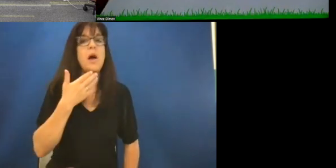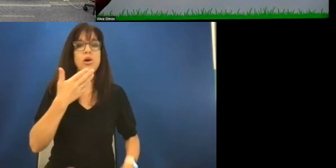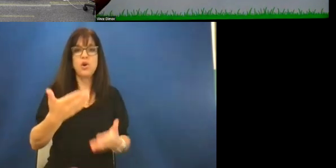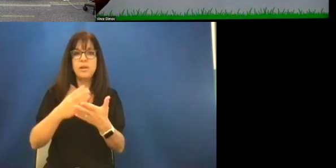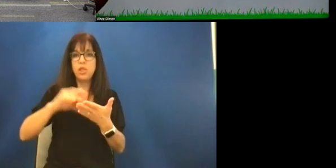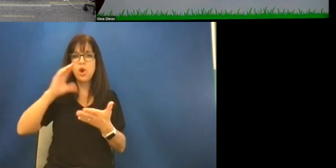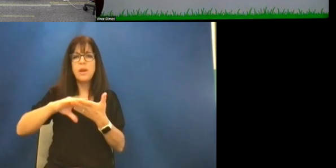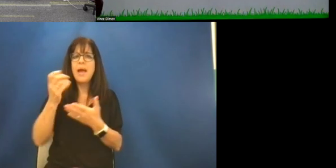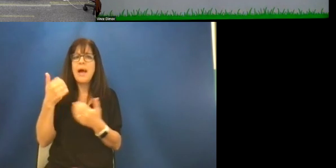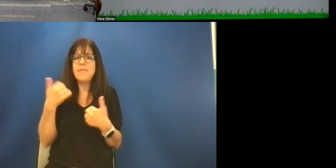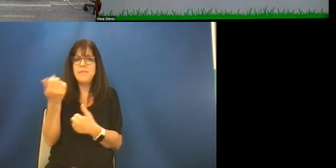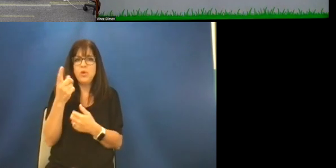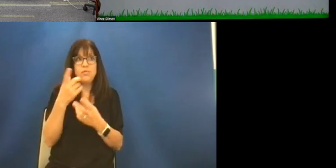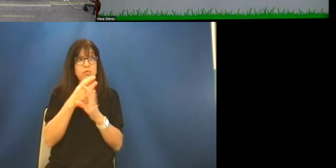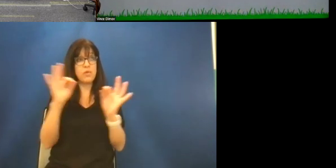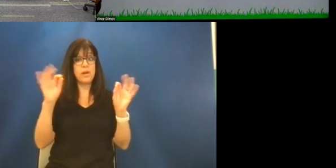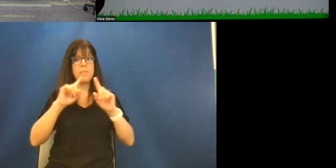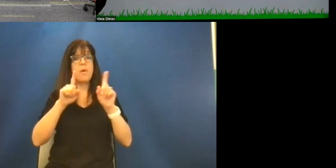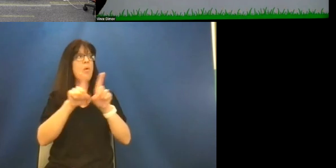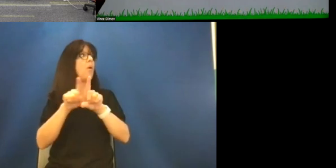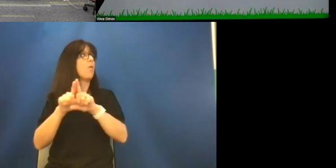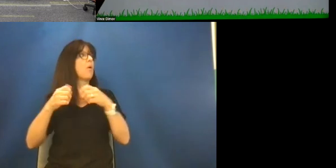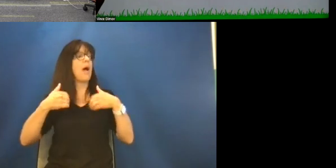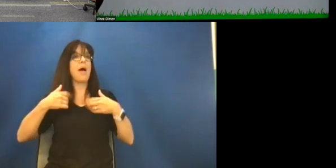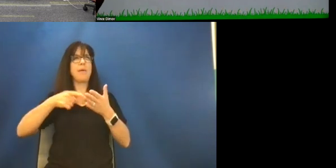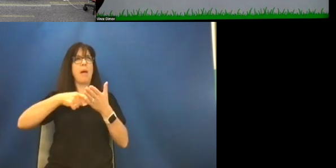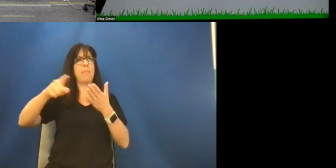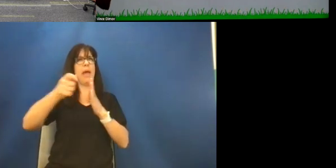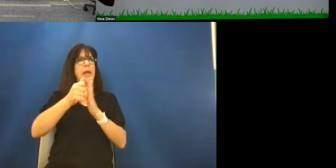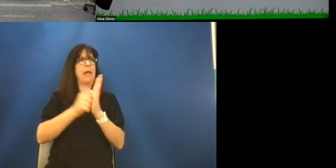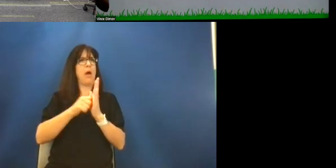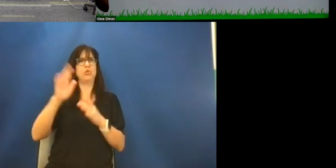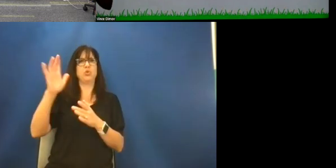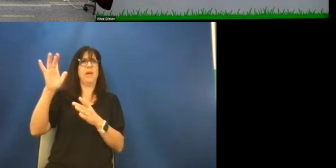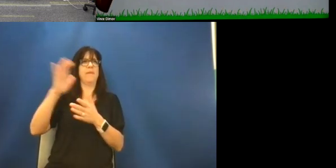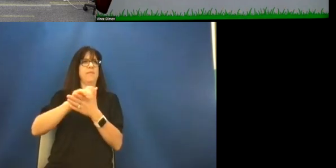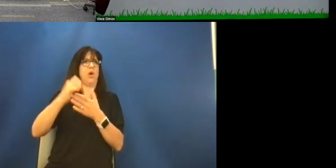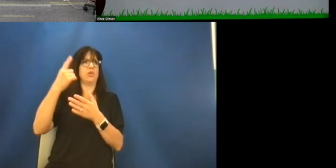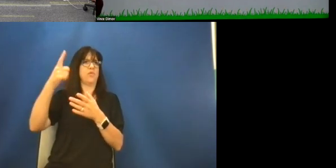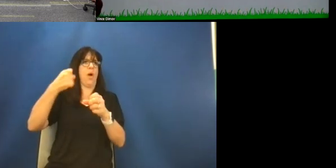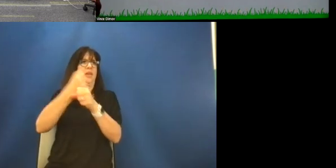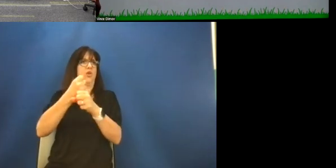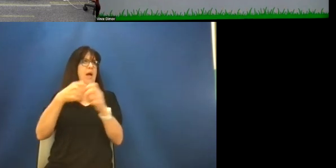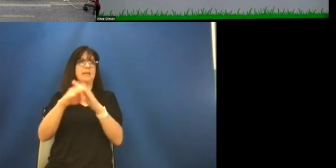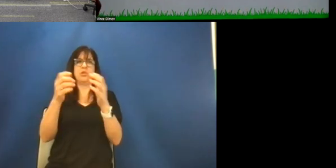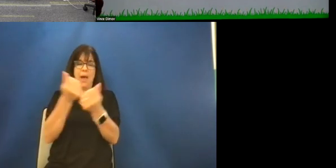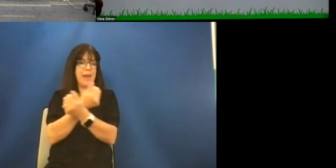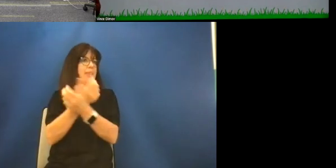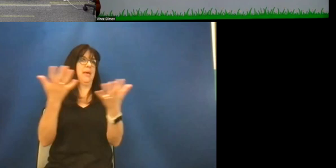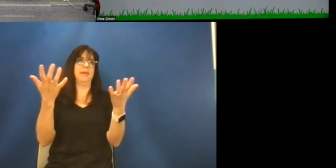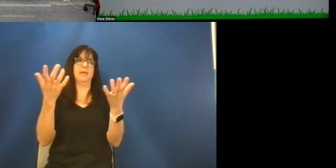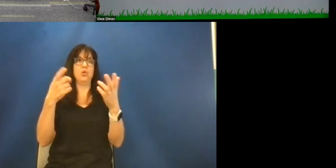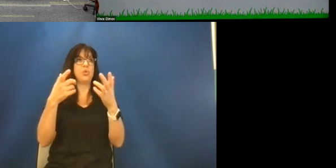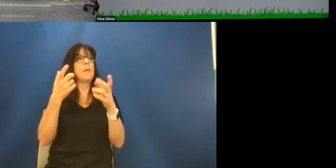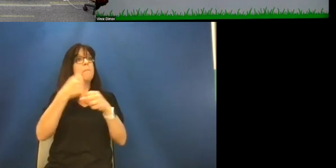few free ones. But there's also like a paid account. I think it's like $25 a year, and you have access to anything. You can make your own games, or